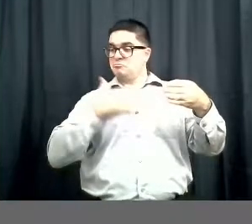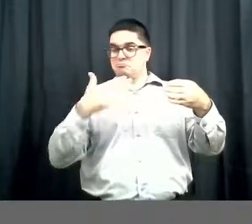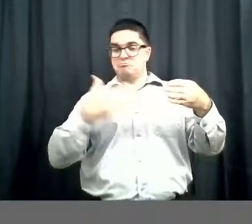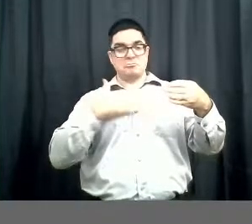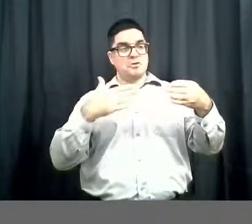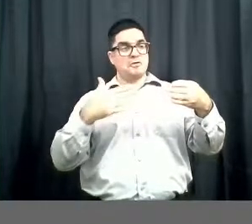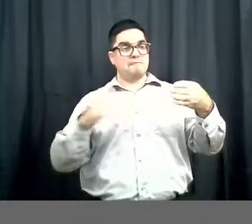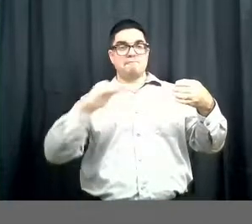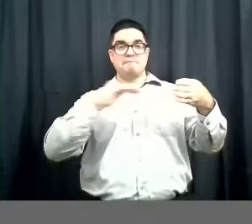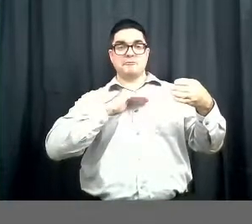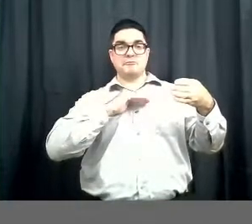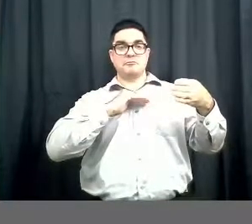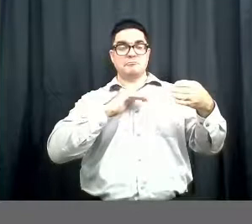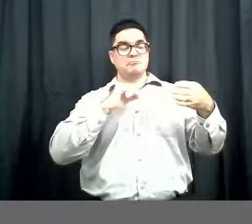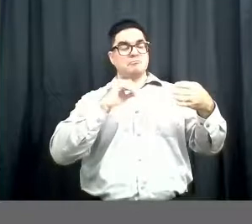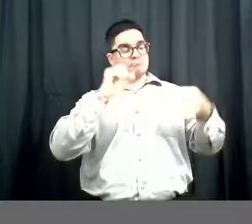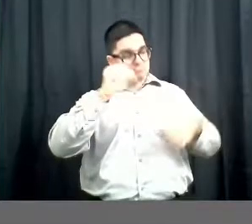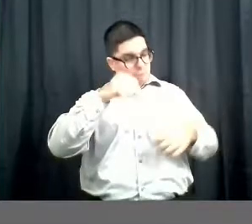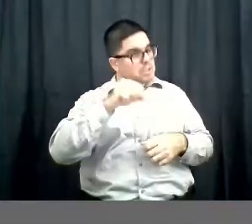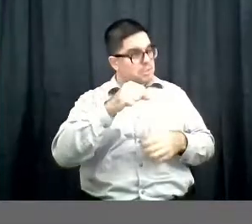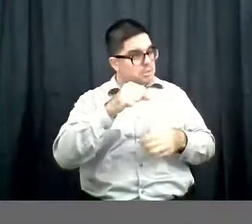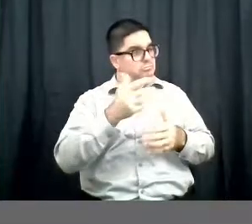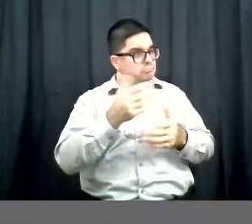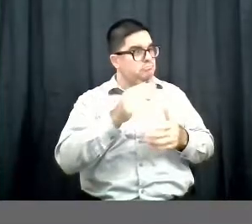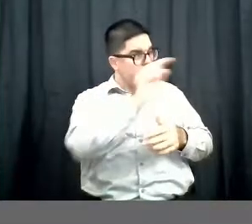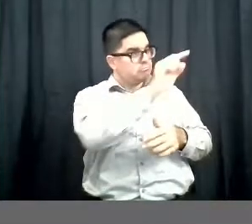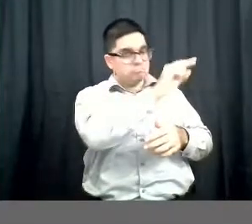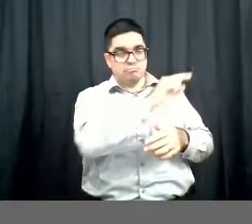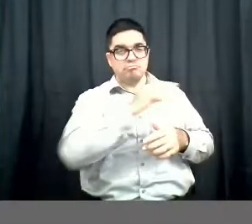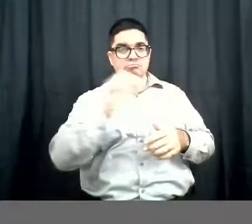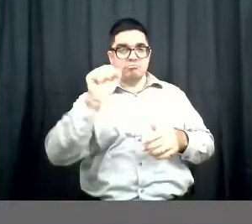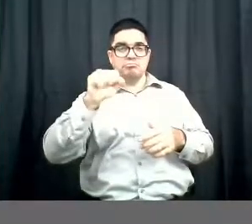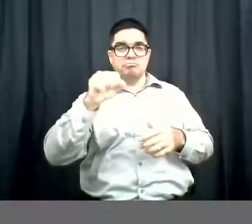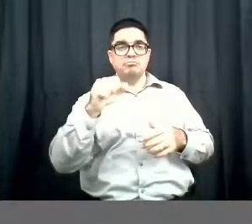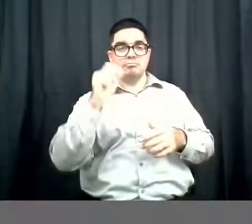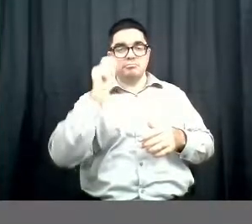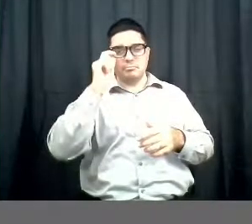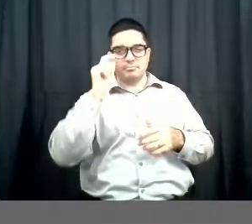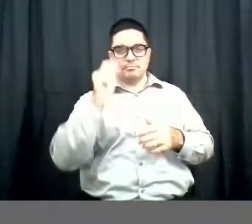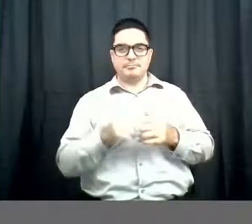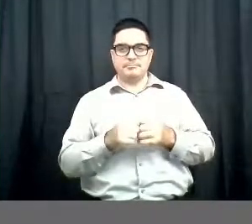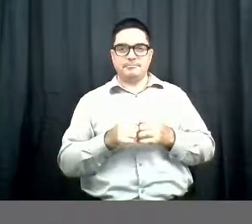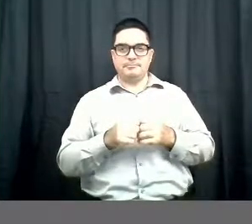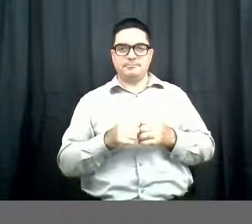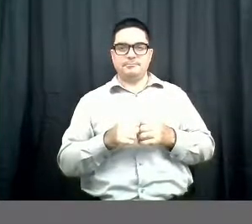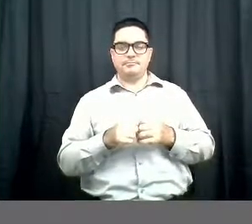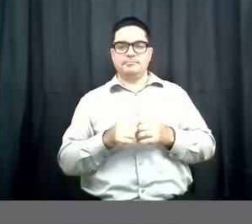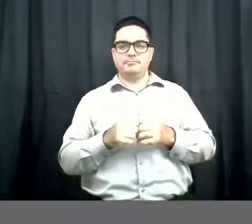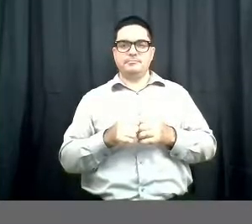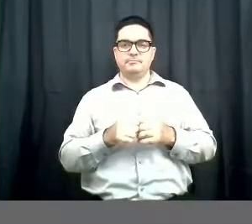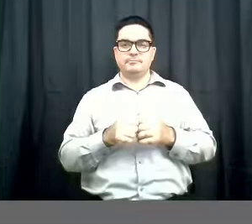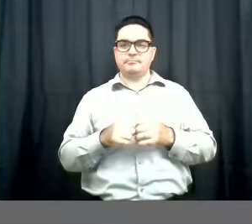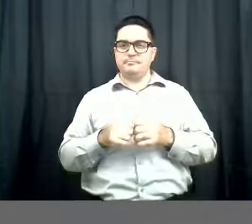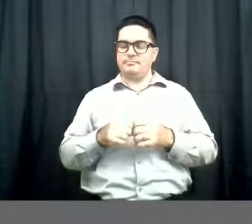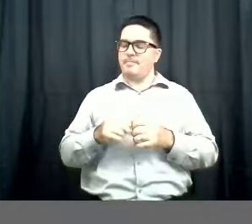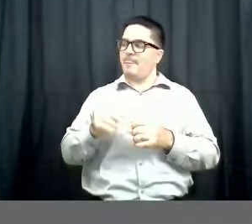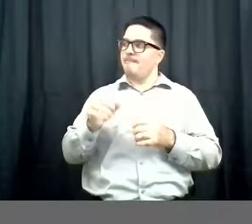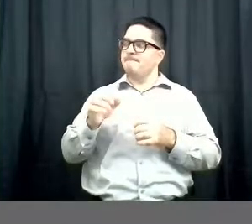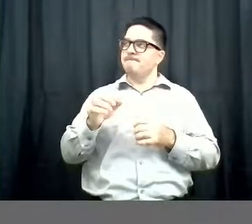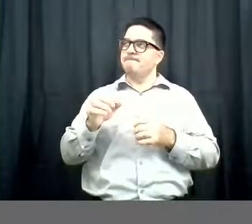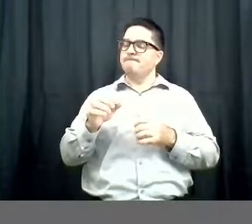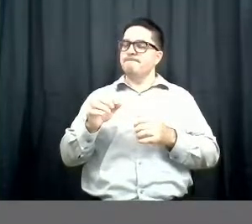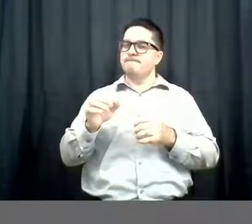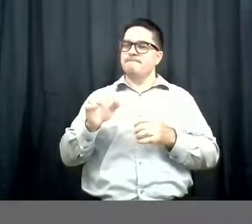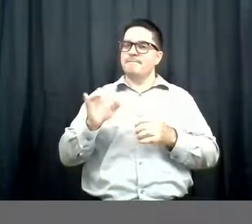billion-dollar enterprise, the board. Absolutely. The board's not a billion-dollar enterprise. We can go into that. Sorry, 800 million, my bad. 800 million is